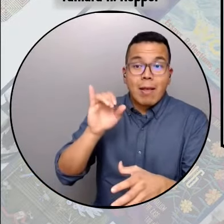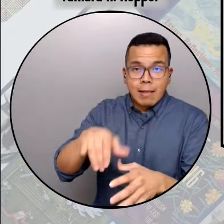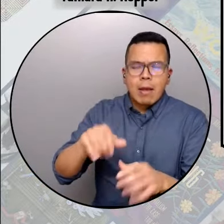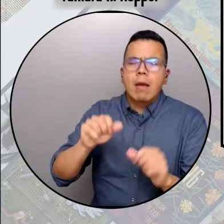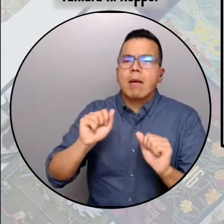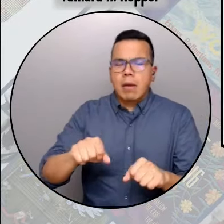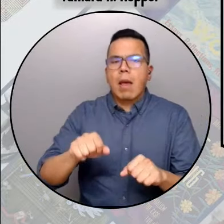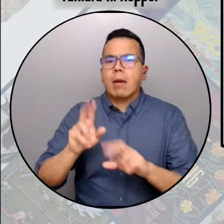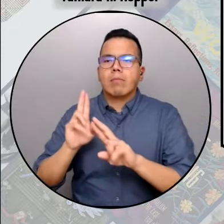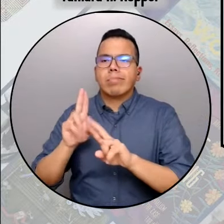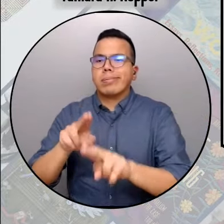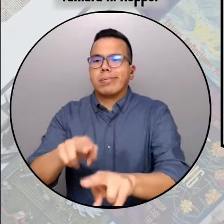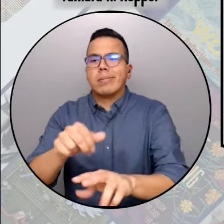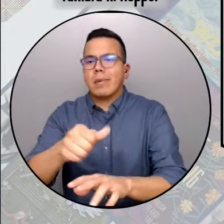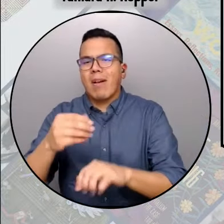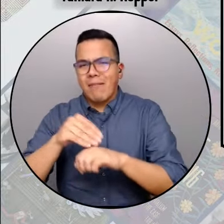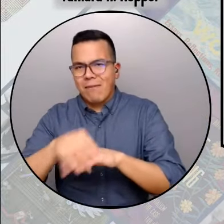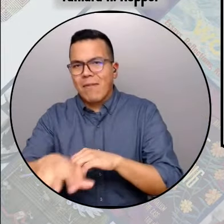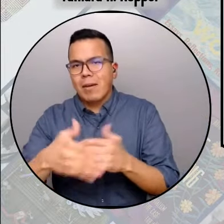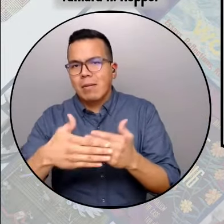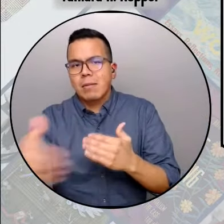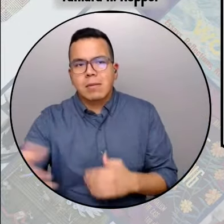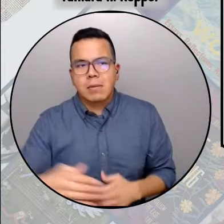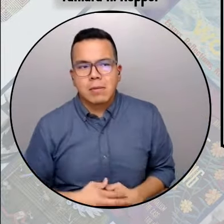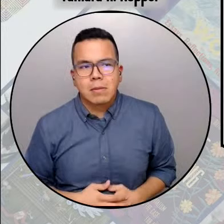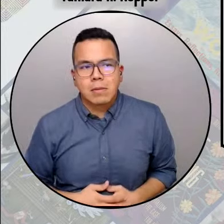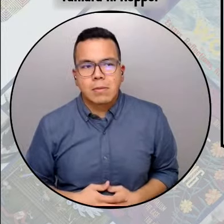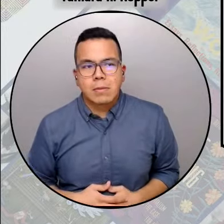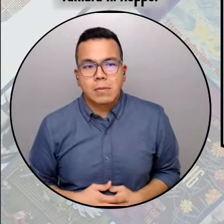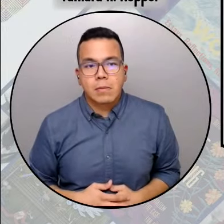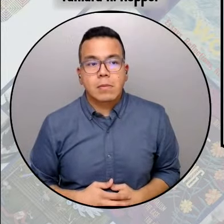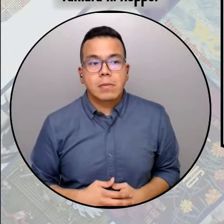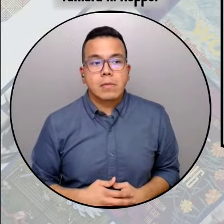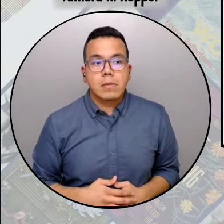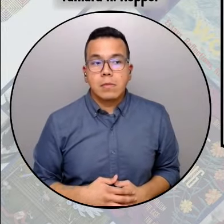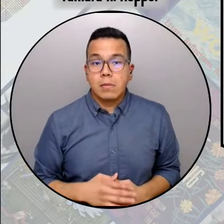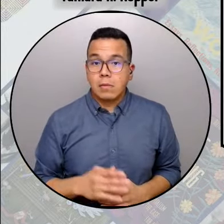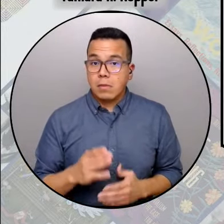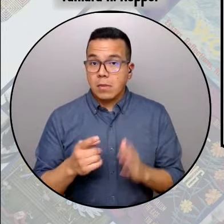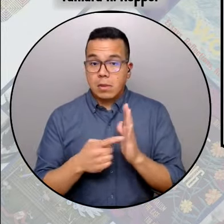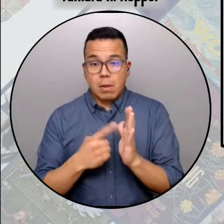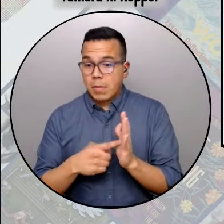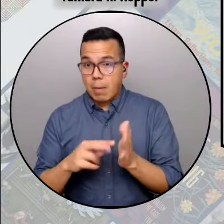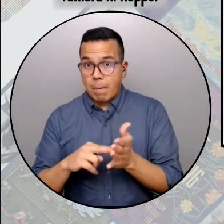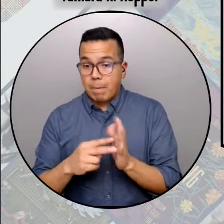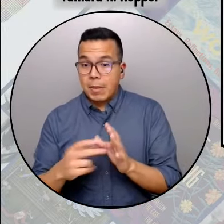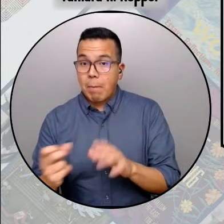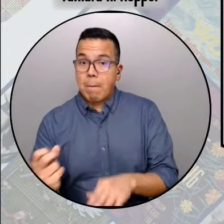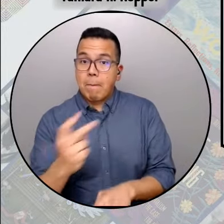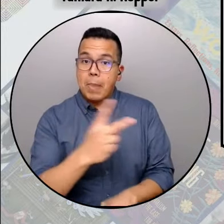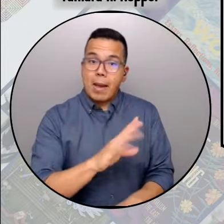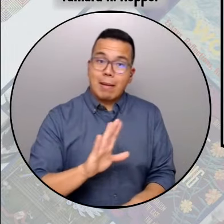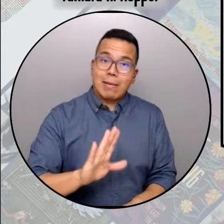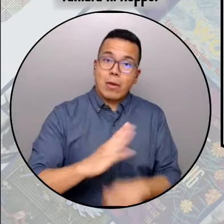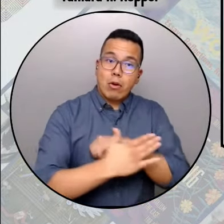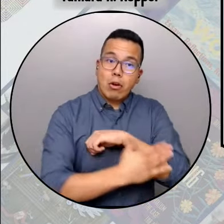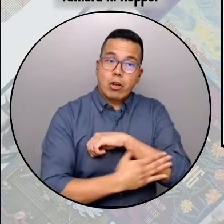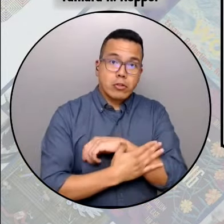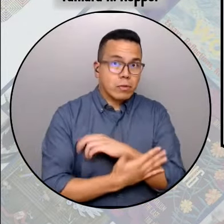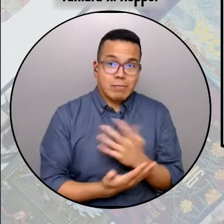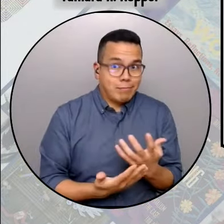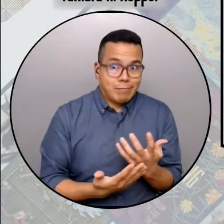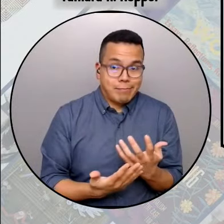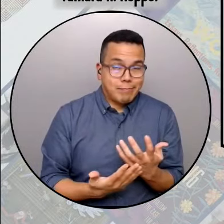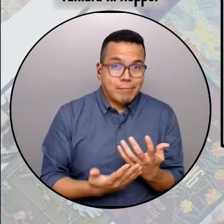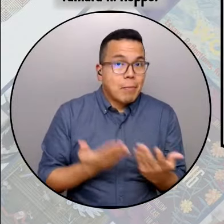though obviously not everybody who, you know, is returned to their country or to wherever country takes them, which can be two